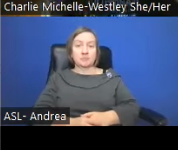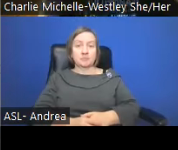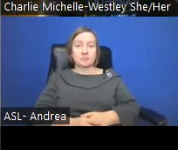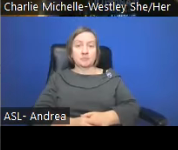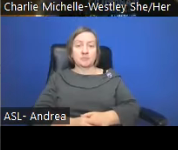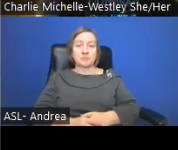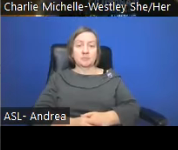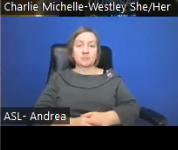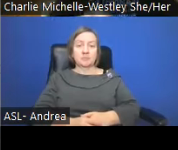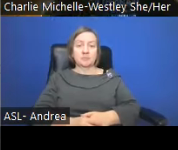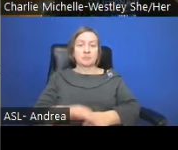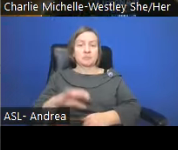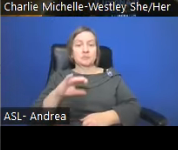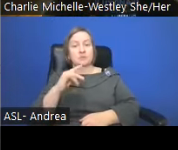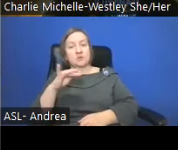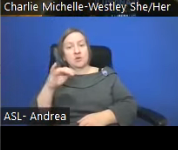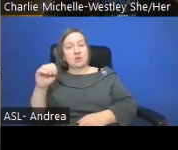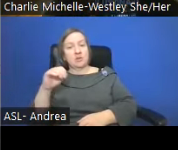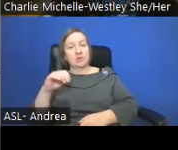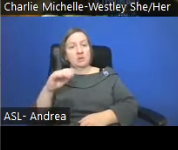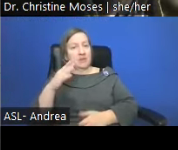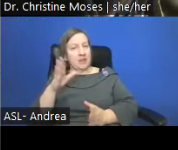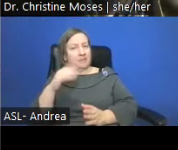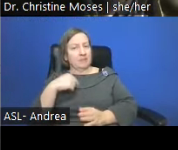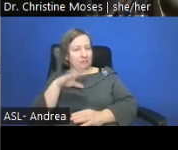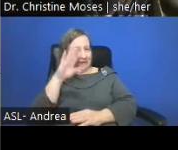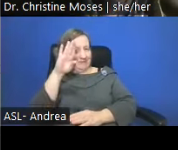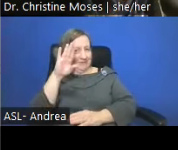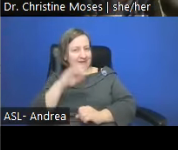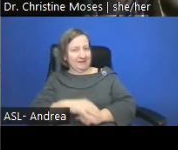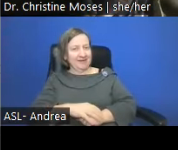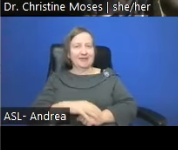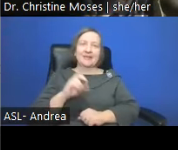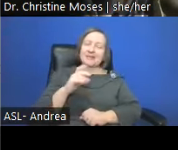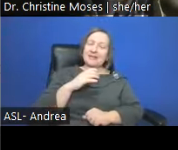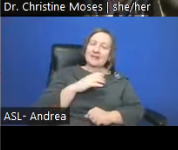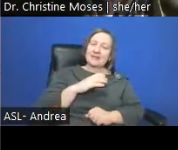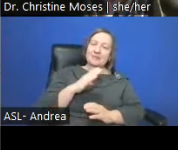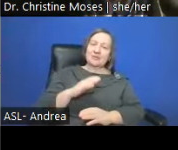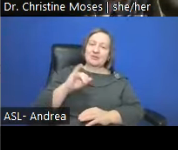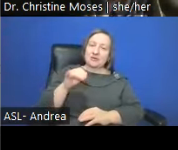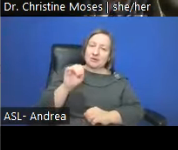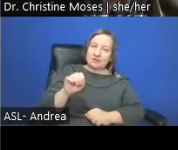Well, well, let me Okay, raise my hand. Okay, Commissioner Ajay.